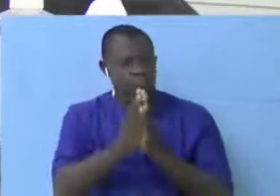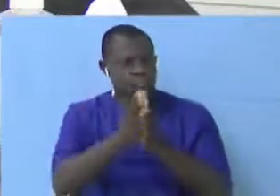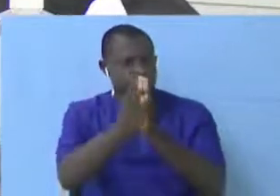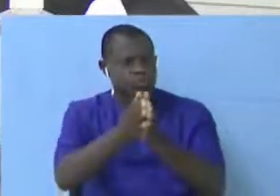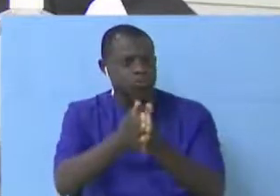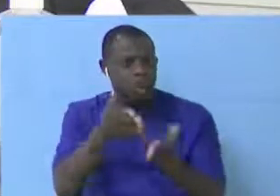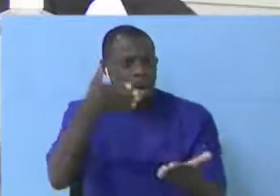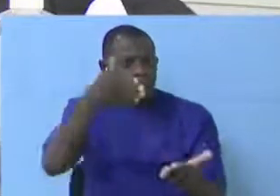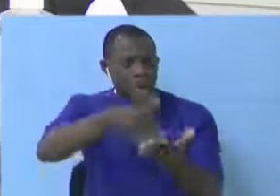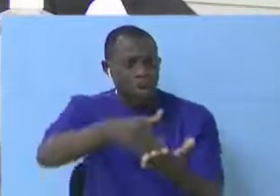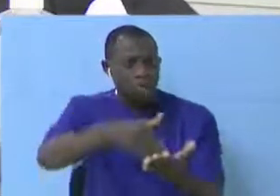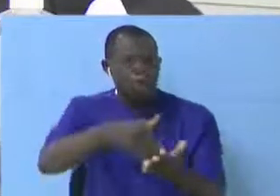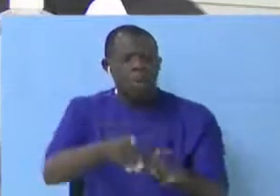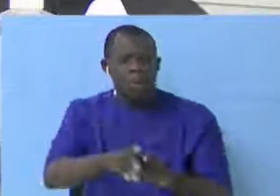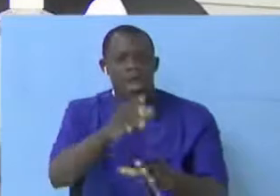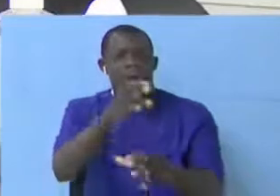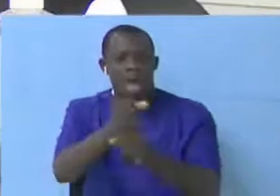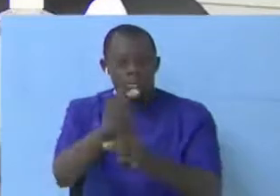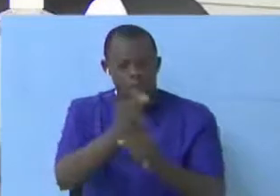we helped each of them to come out.